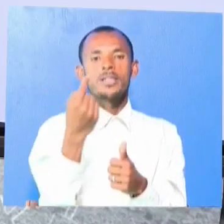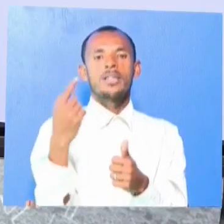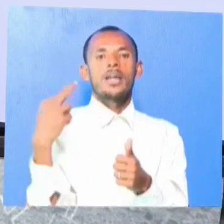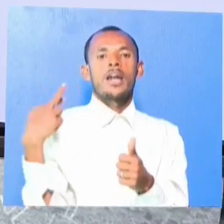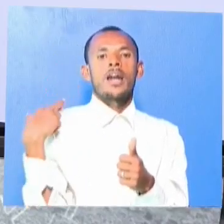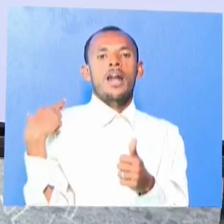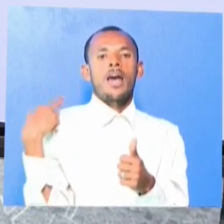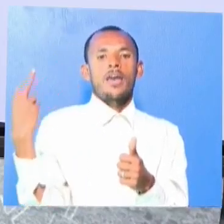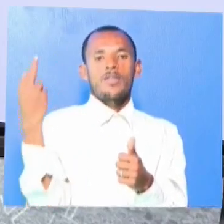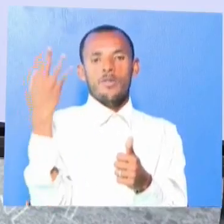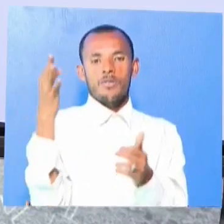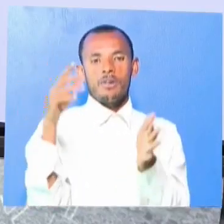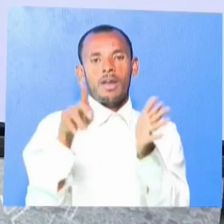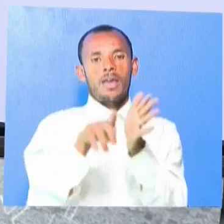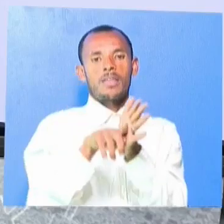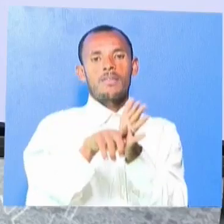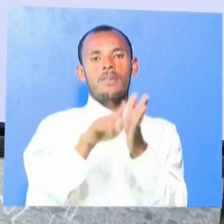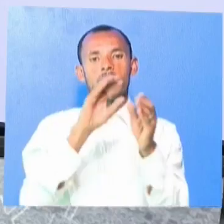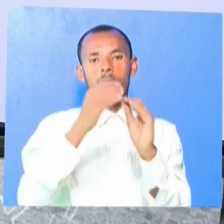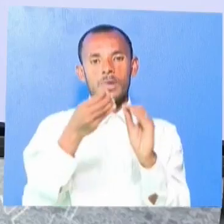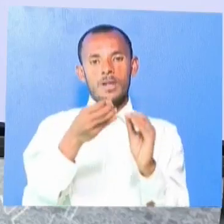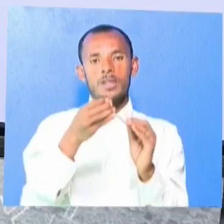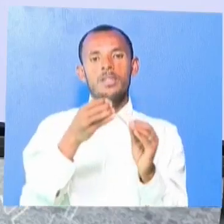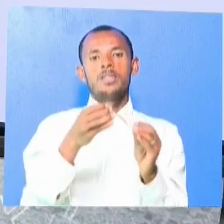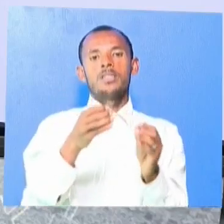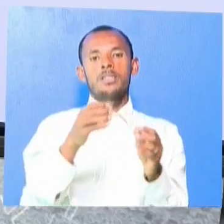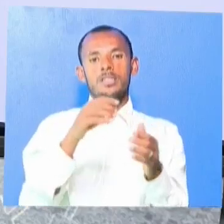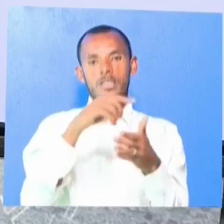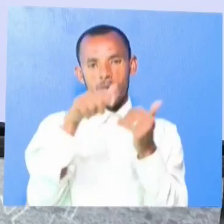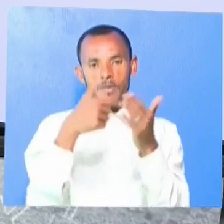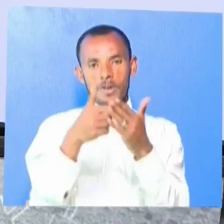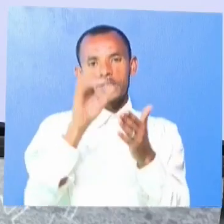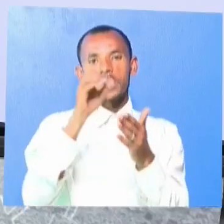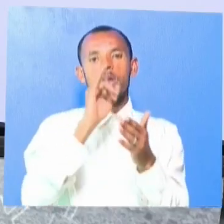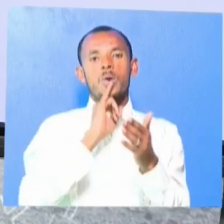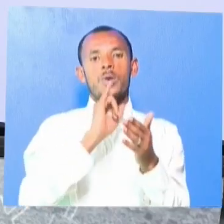numbers. Therefore, 0 is greater than